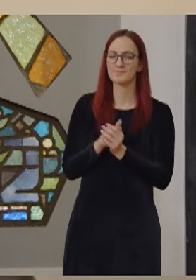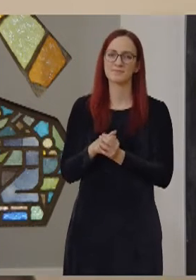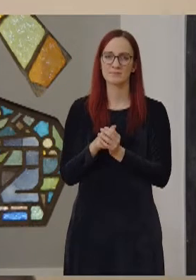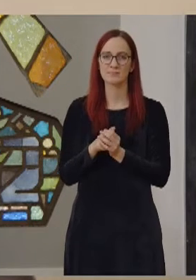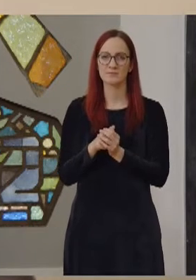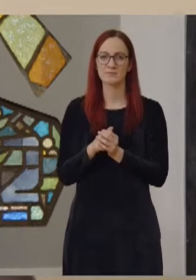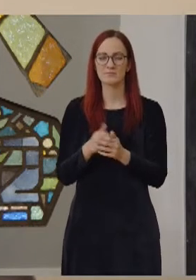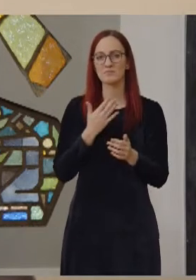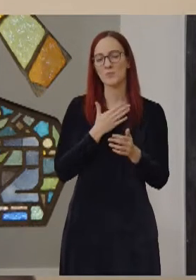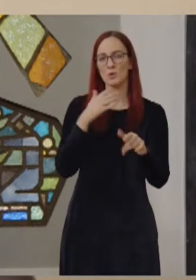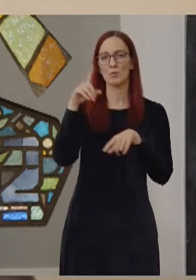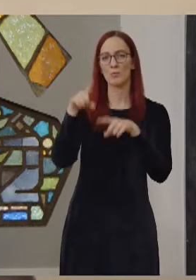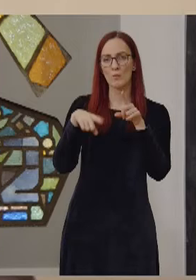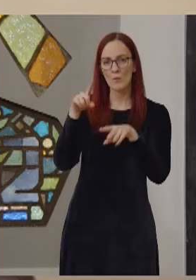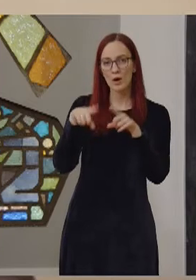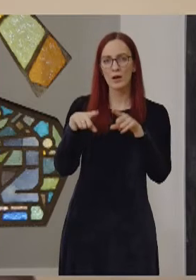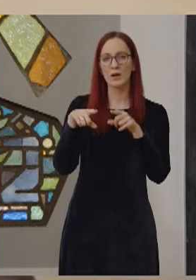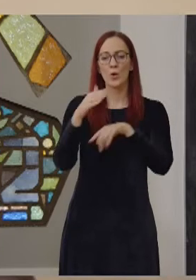society.